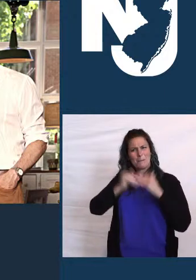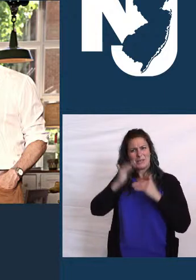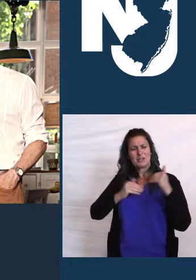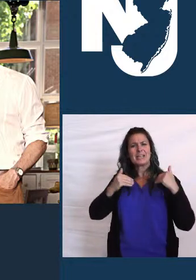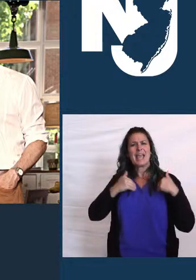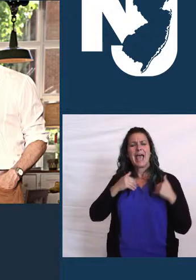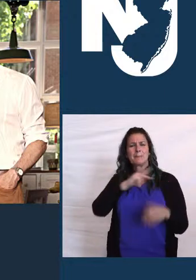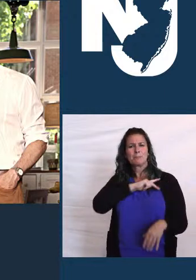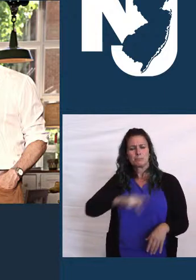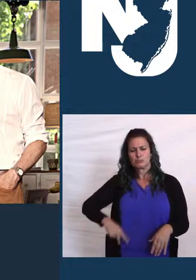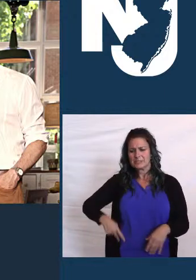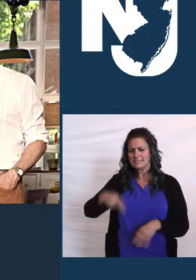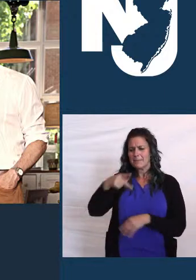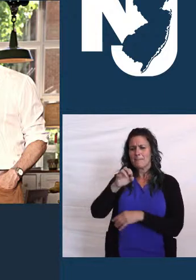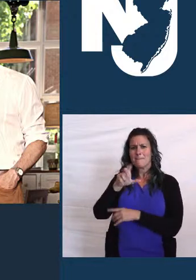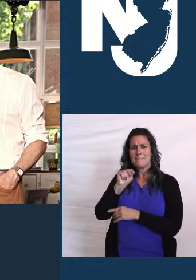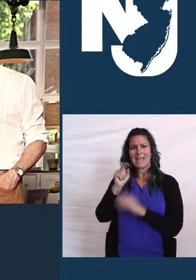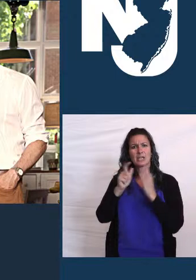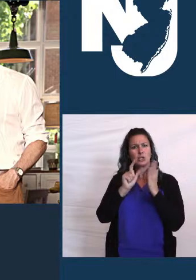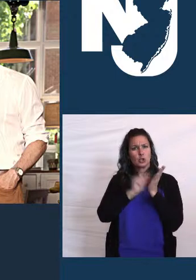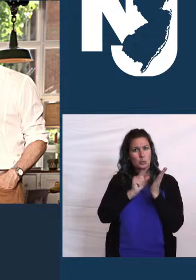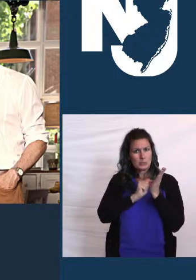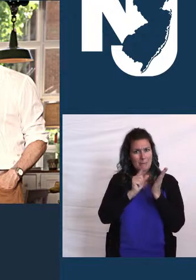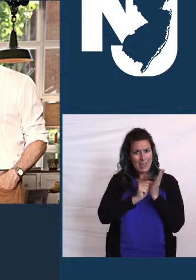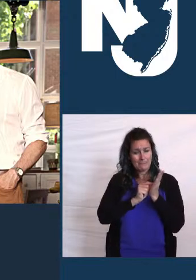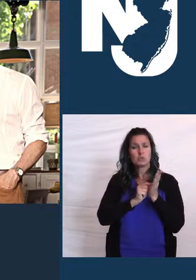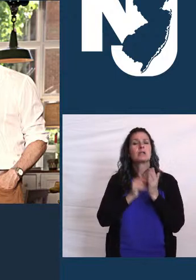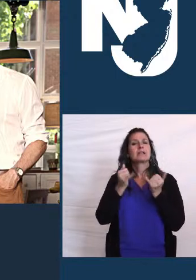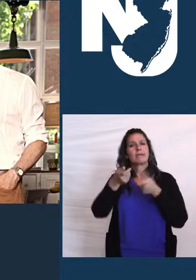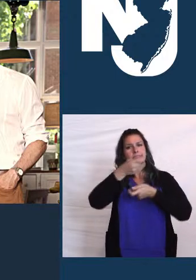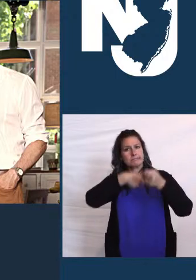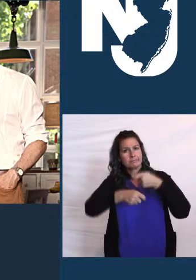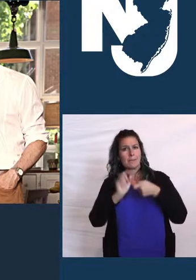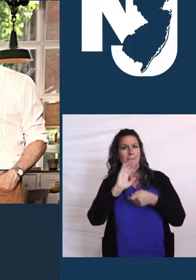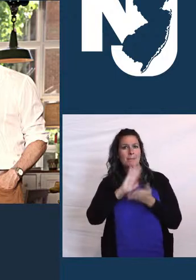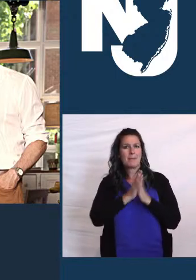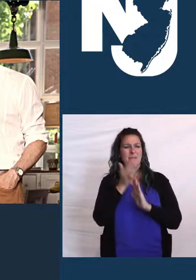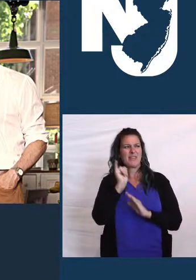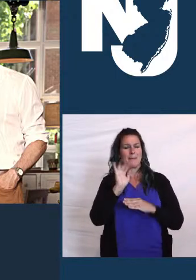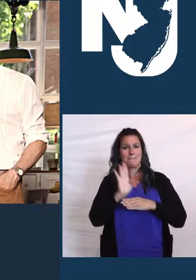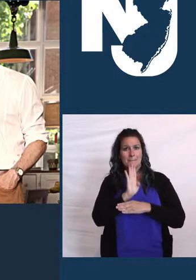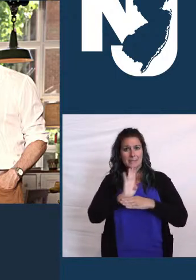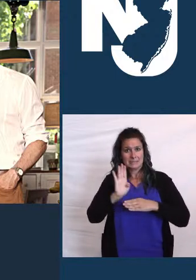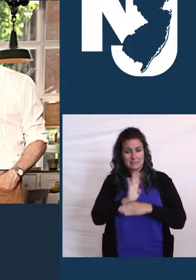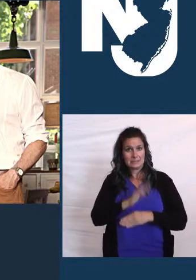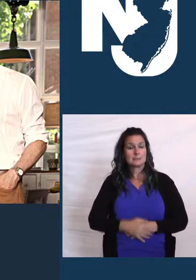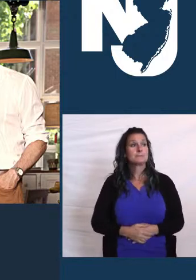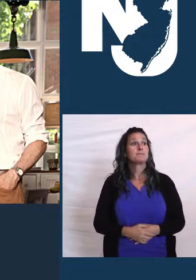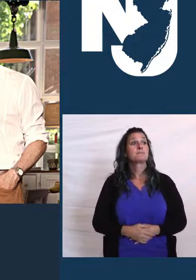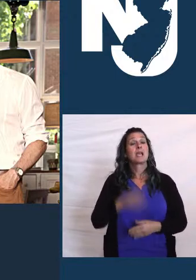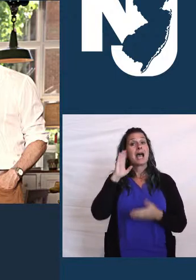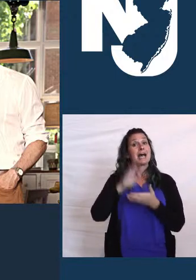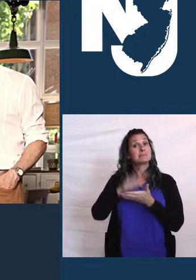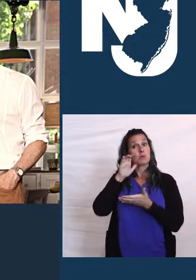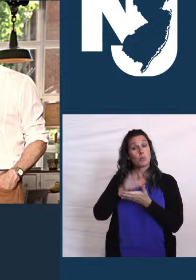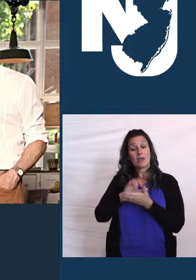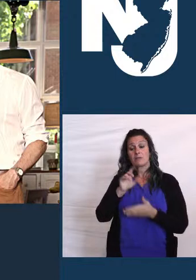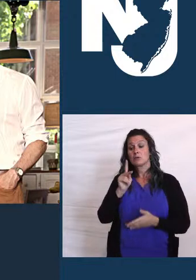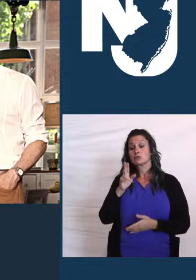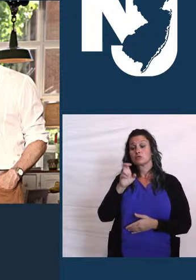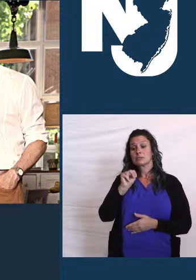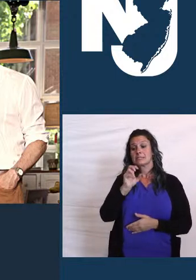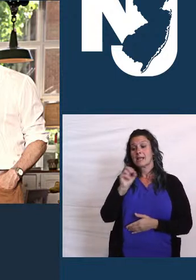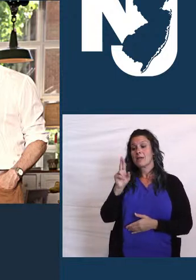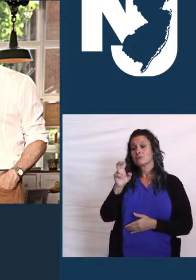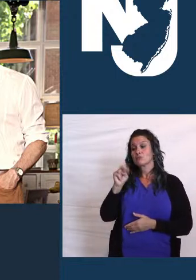Packet newspaper. Homestead is owned and operated by the husband and wife duo right there on the screen, Kristen and Ron